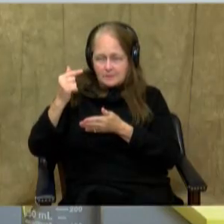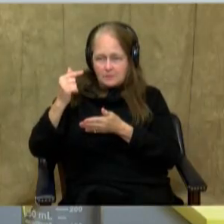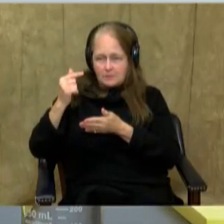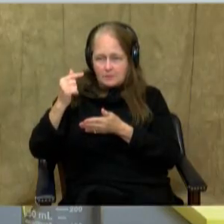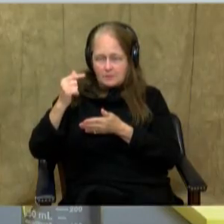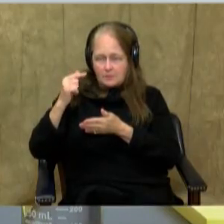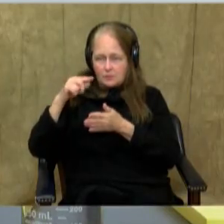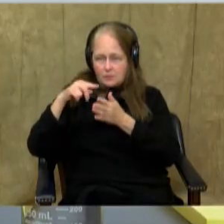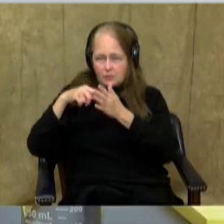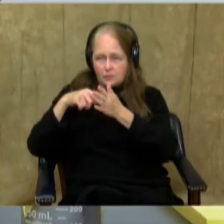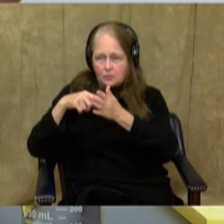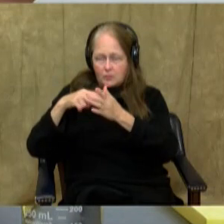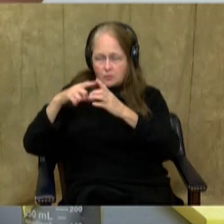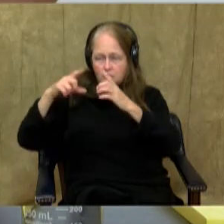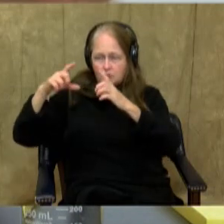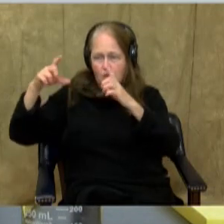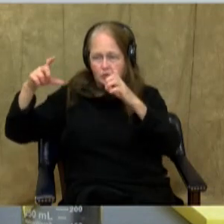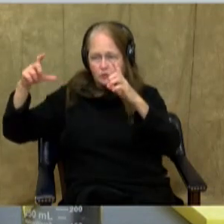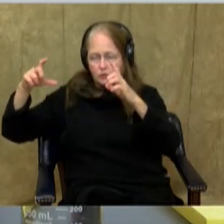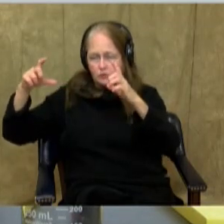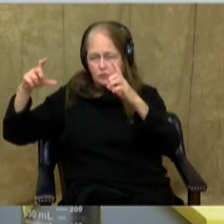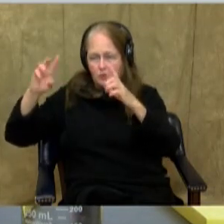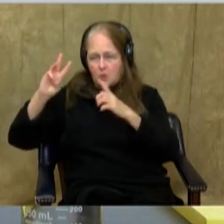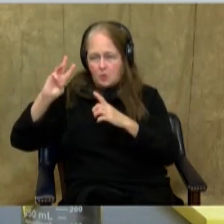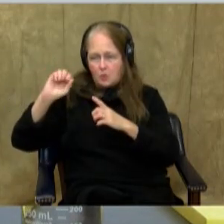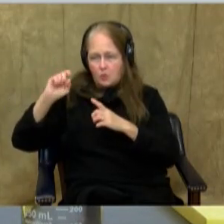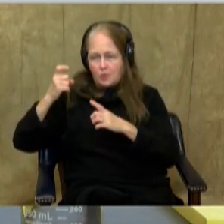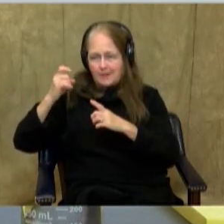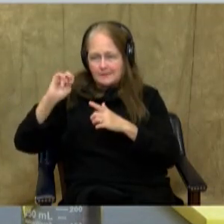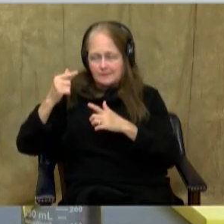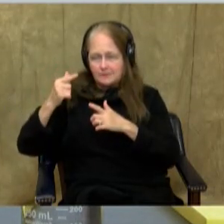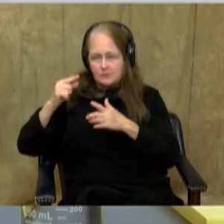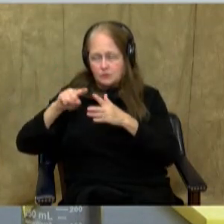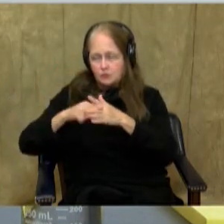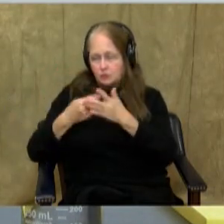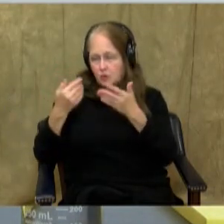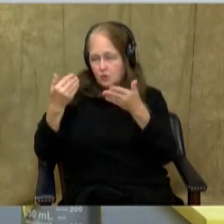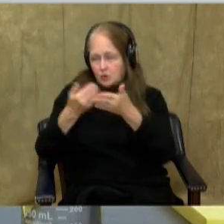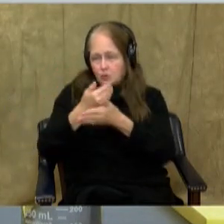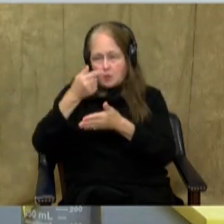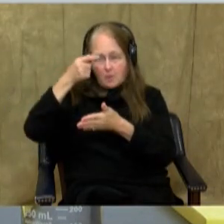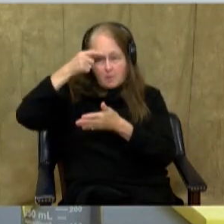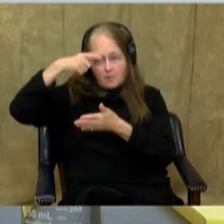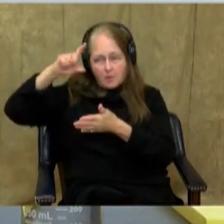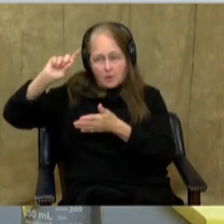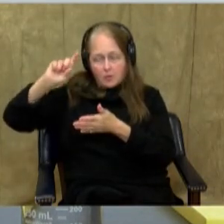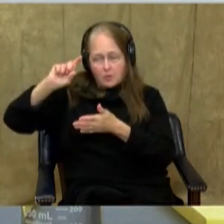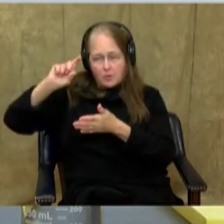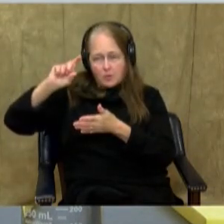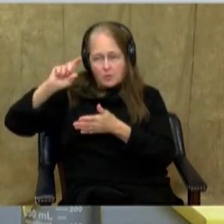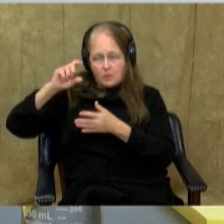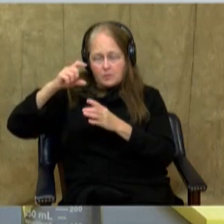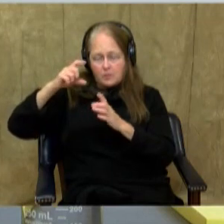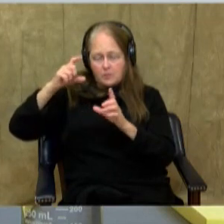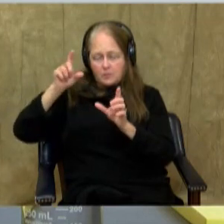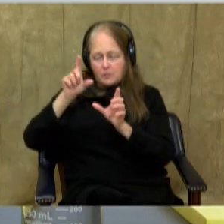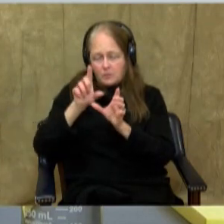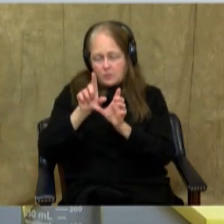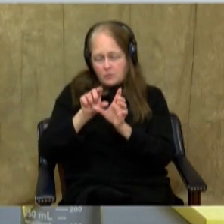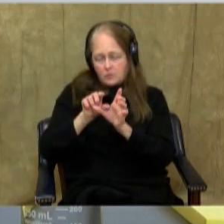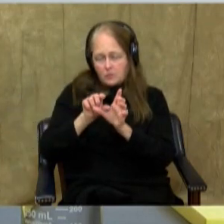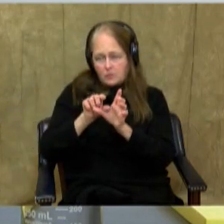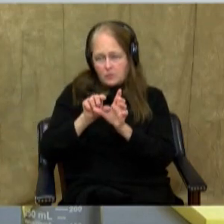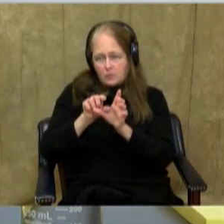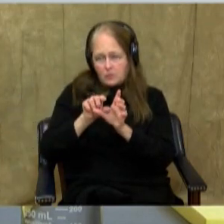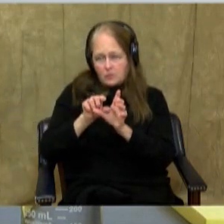is appearing to get larger. Meaning maybe we started with a new moon and then we see the tiny crescent, then we have